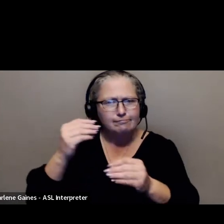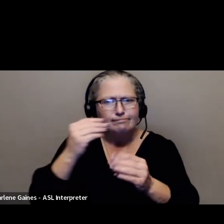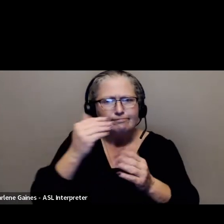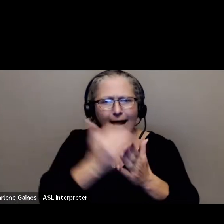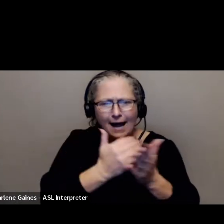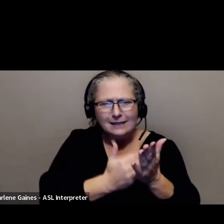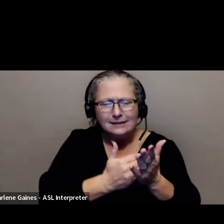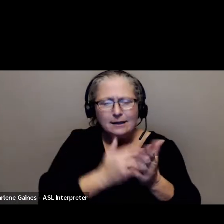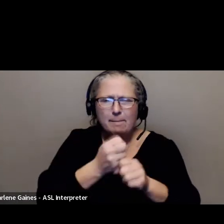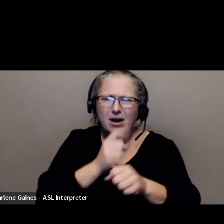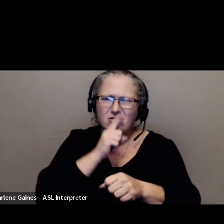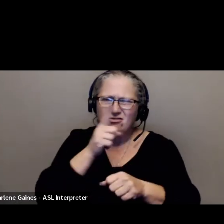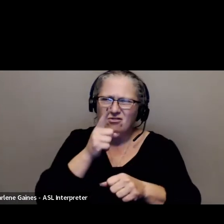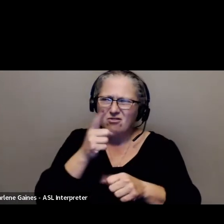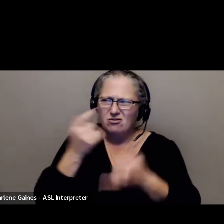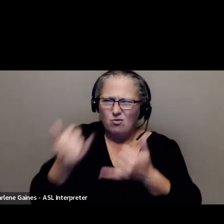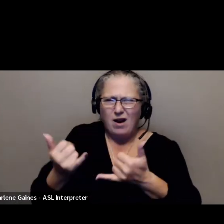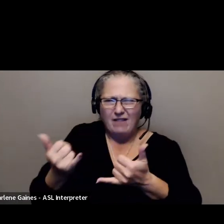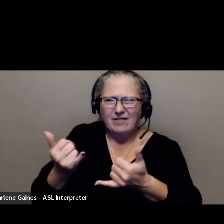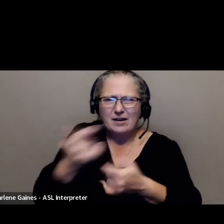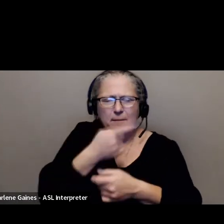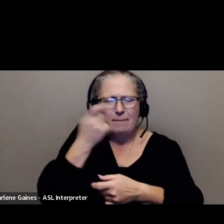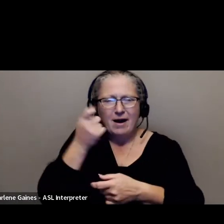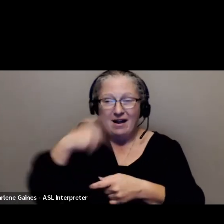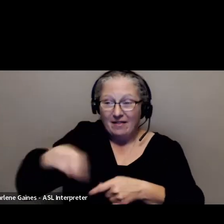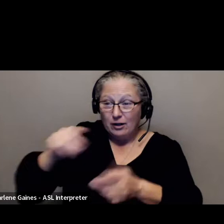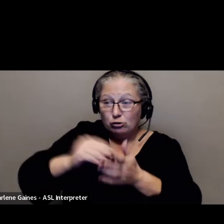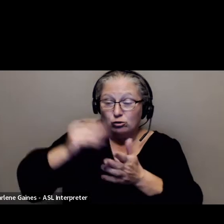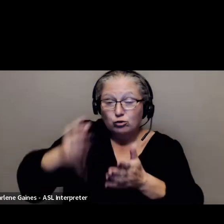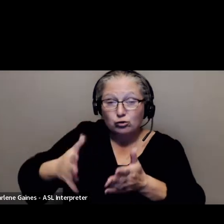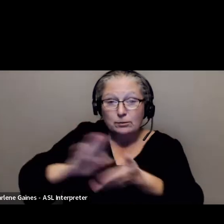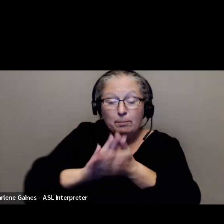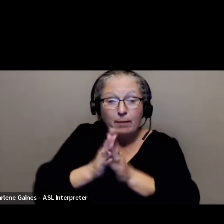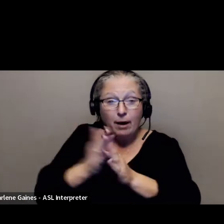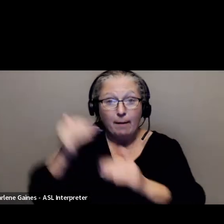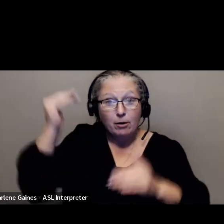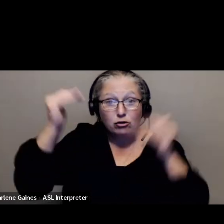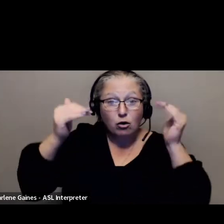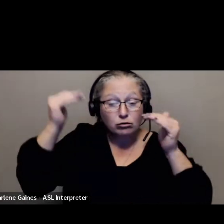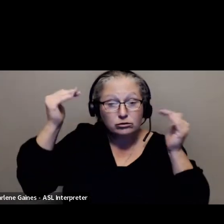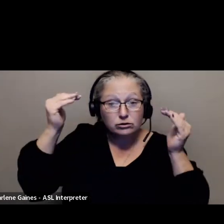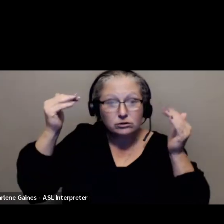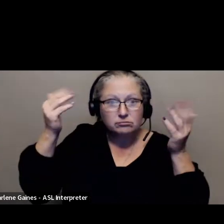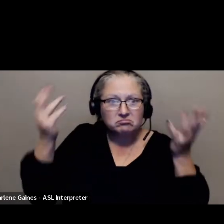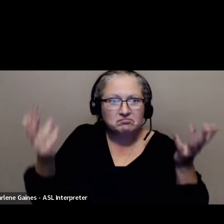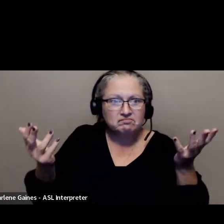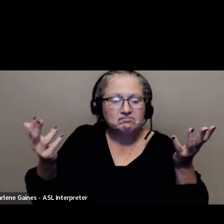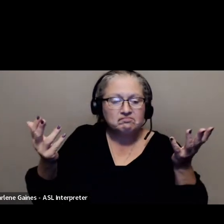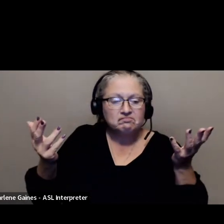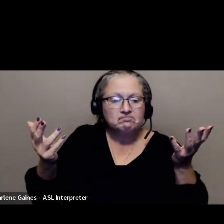little bit more relevant, because these kids, these students that are becoming adults are